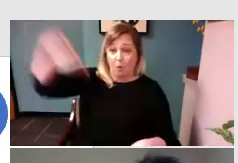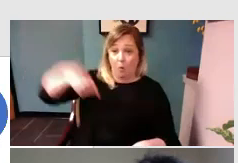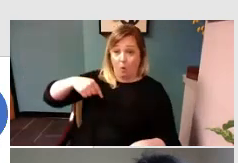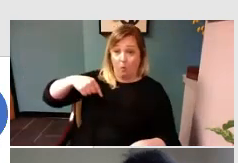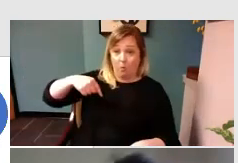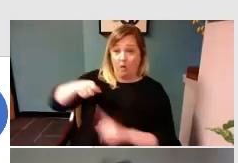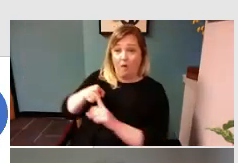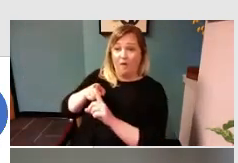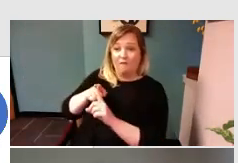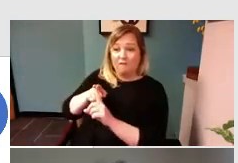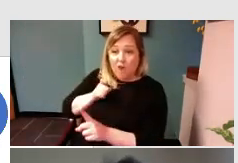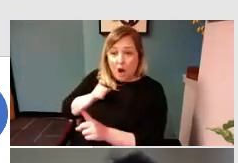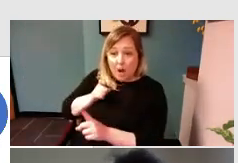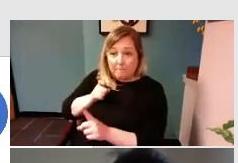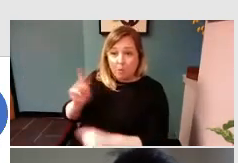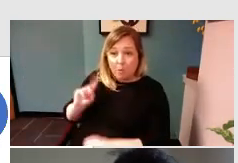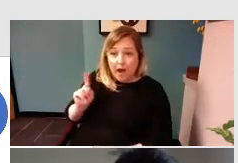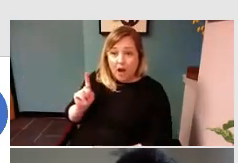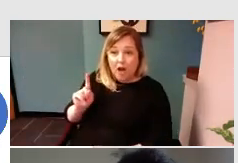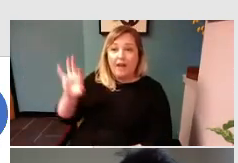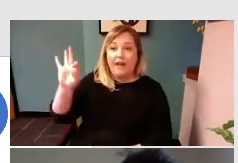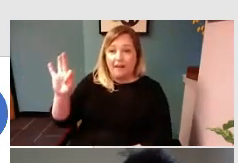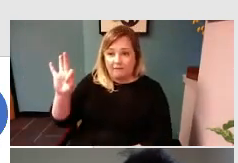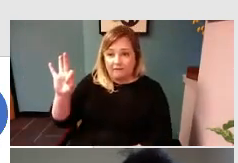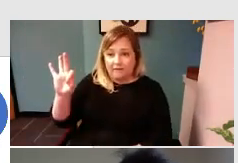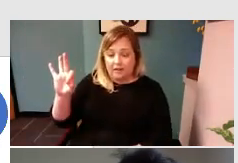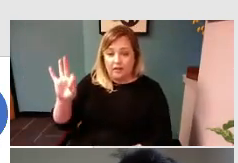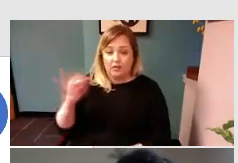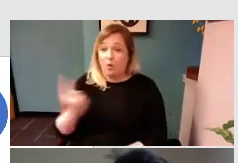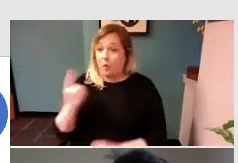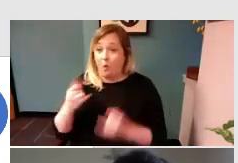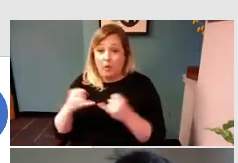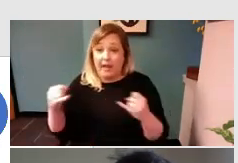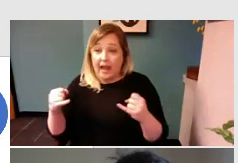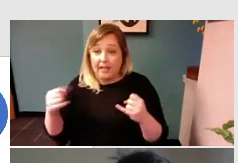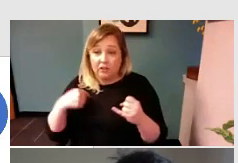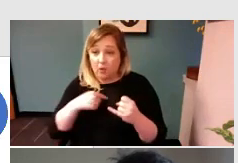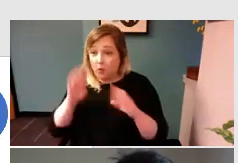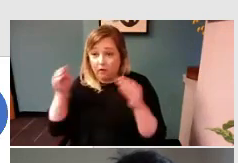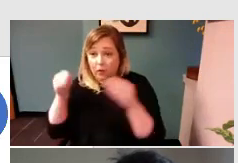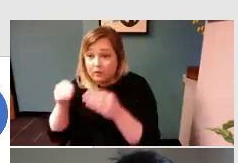So the only edge that we are bothered about is going to be the value for